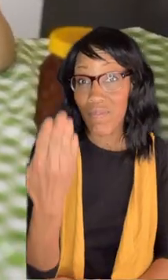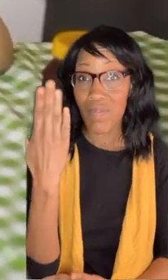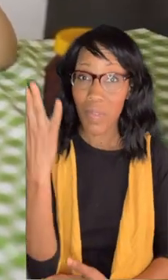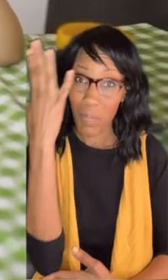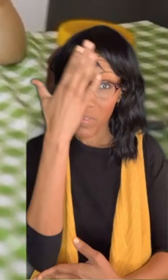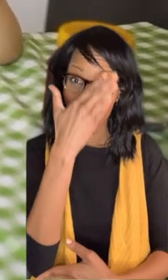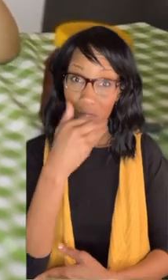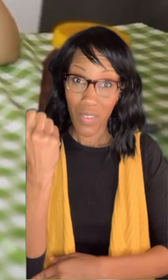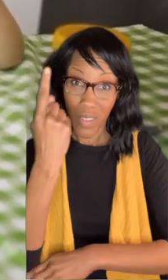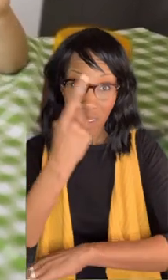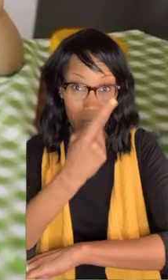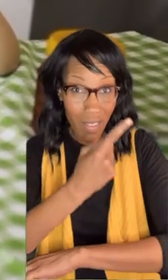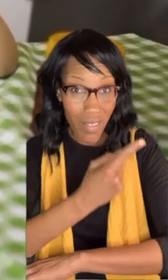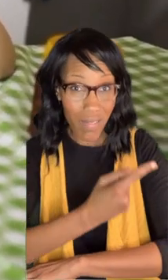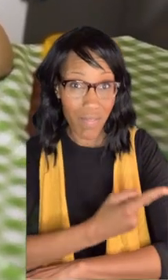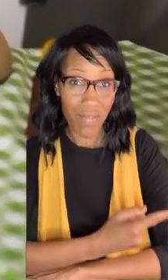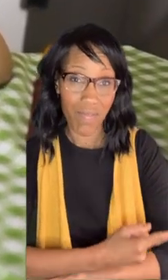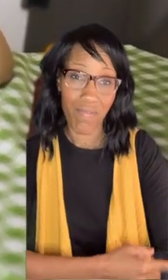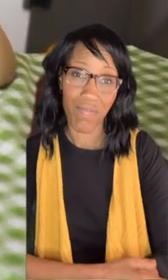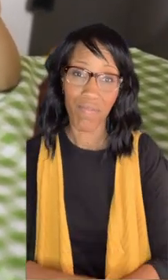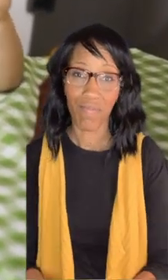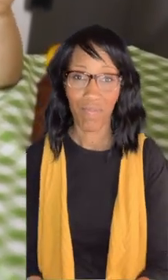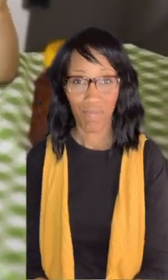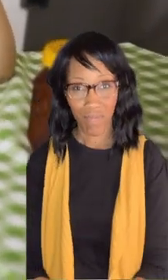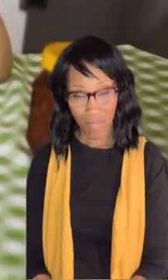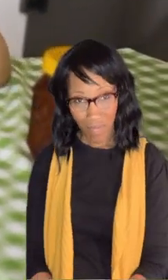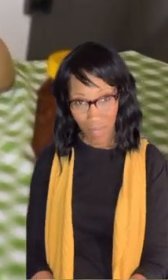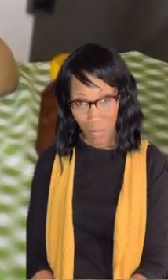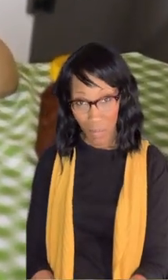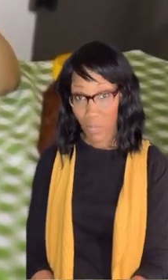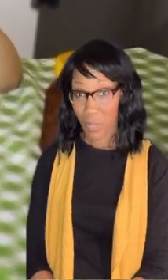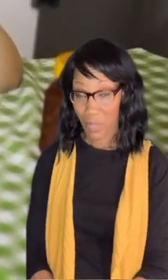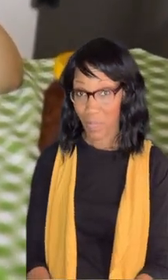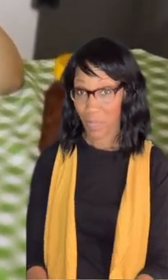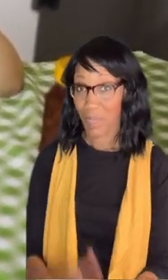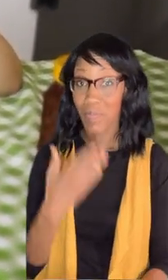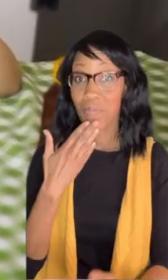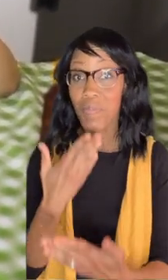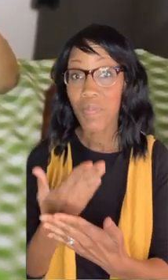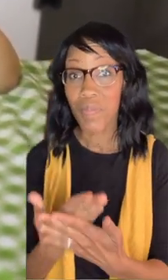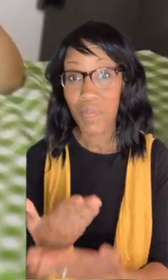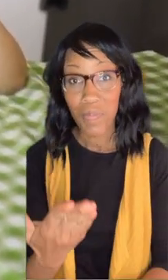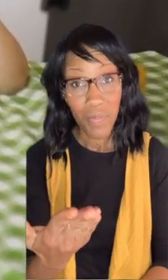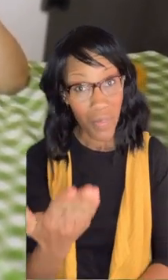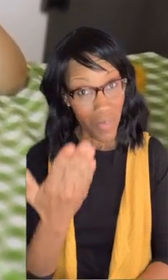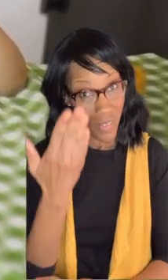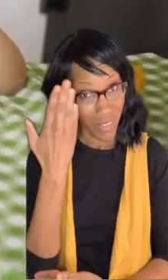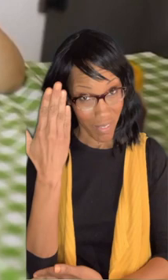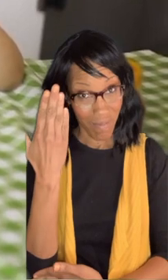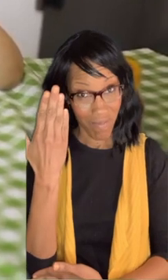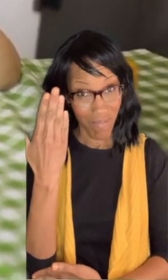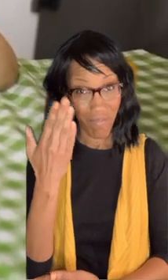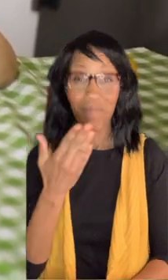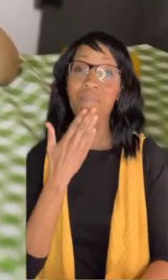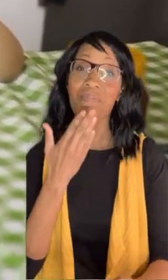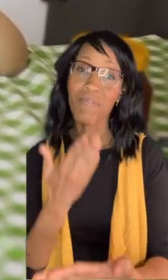morning. It's a beautiful day. Good morning.